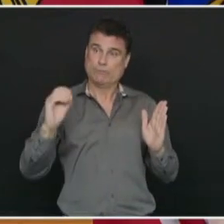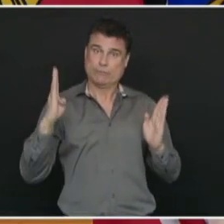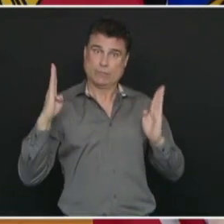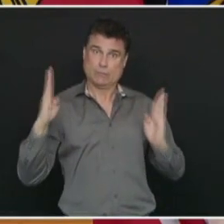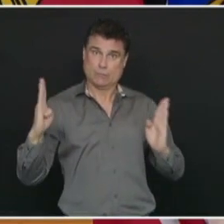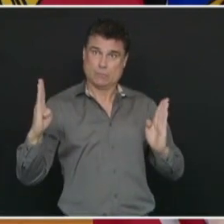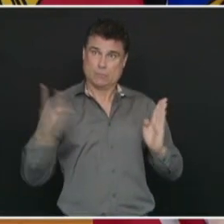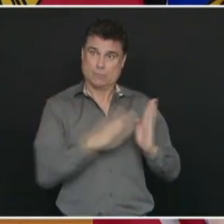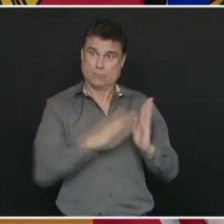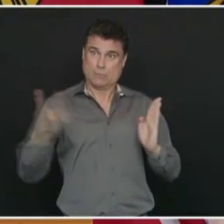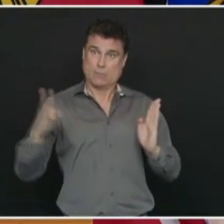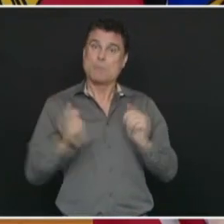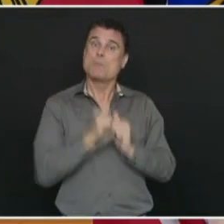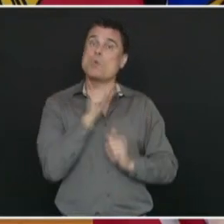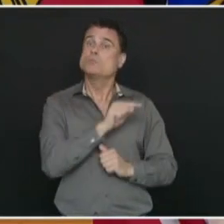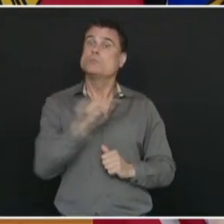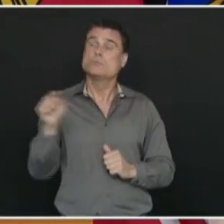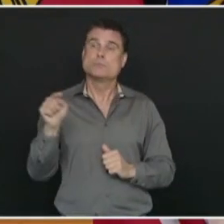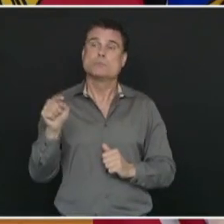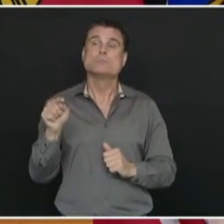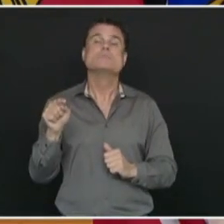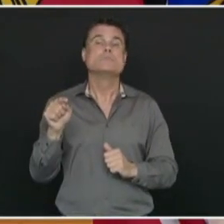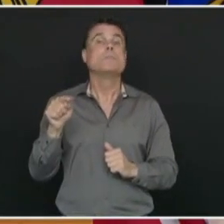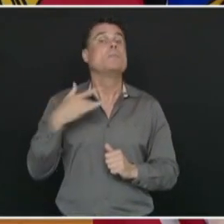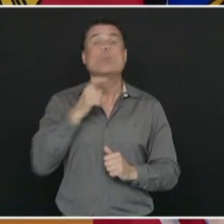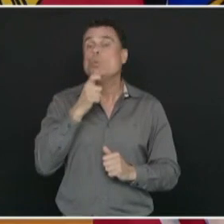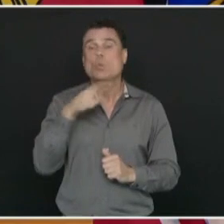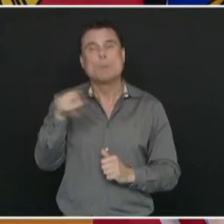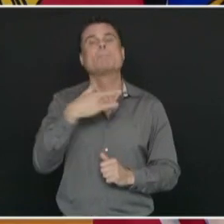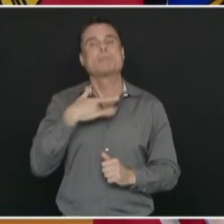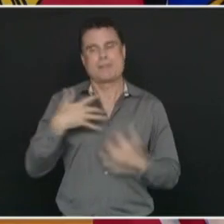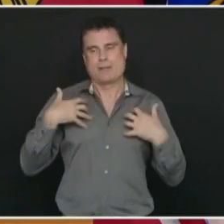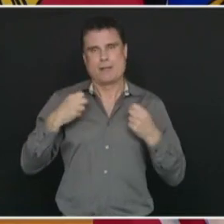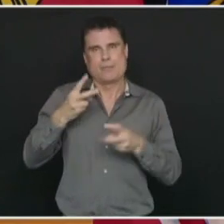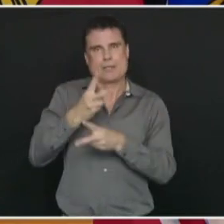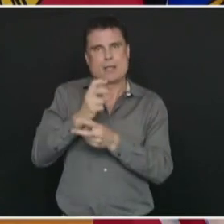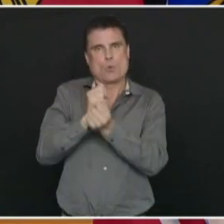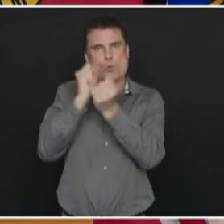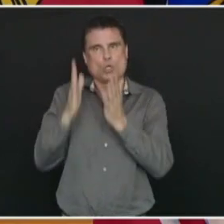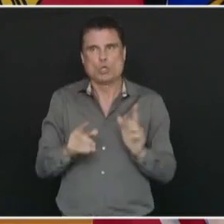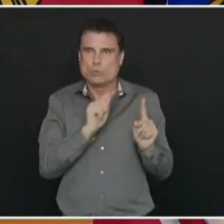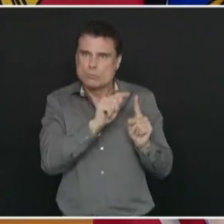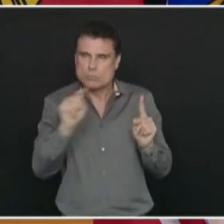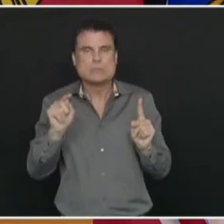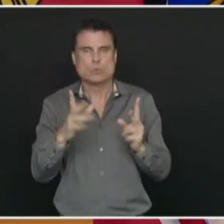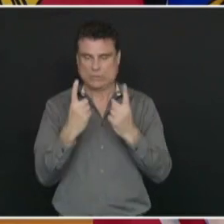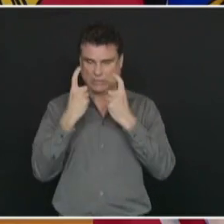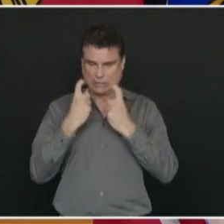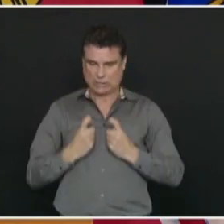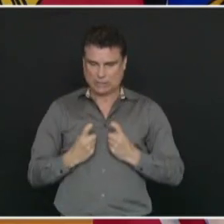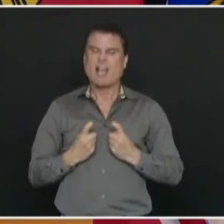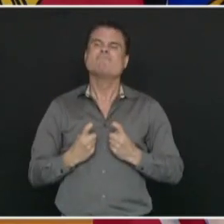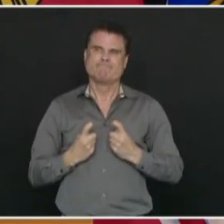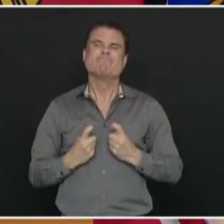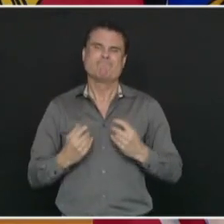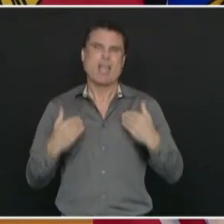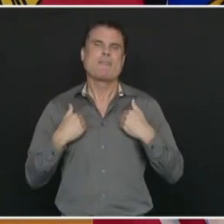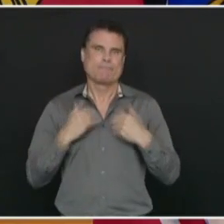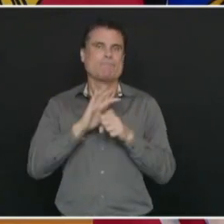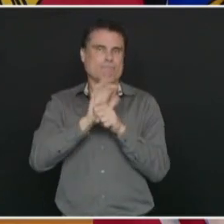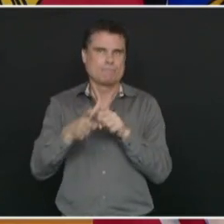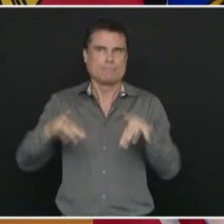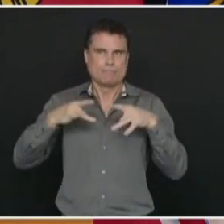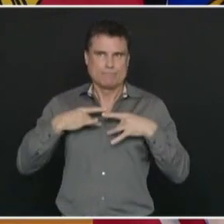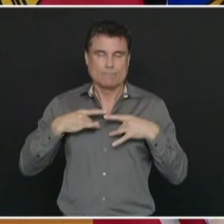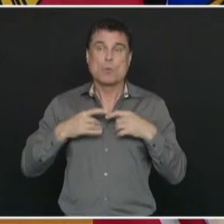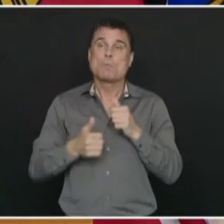to Indigenous populations when it comes to combating this virus, specifically around trauma-informed care?